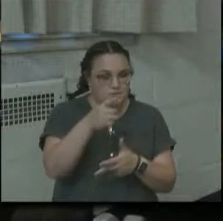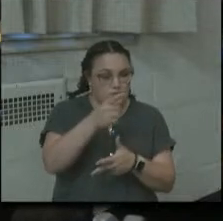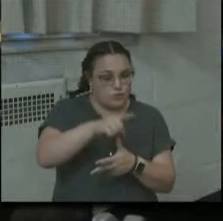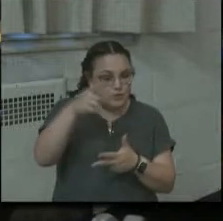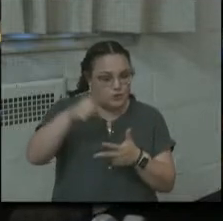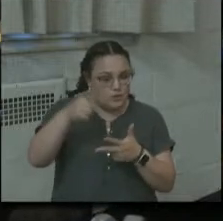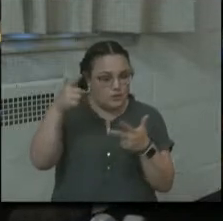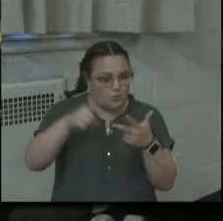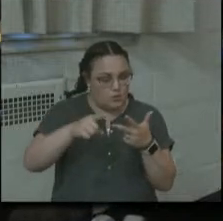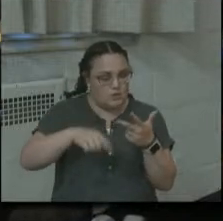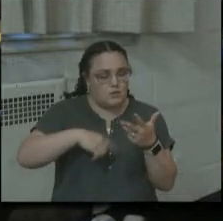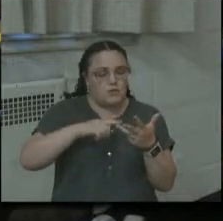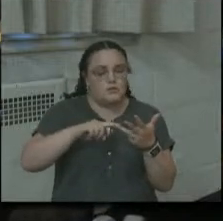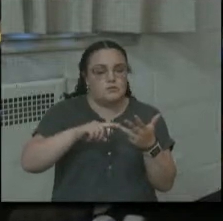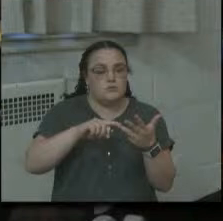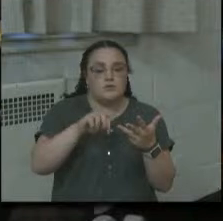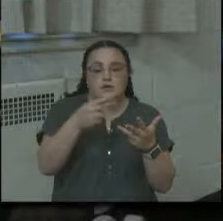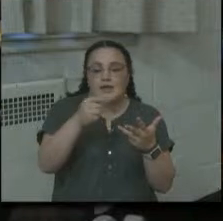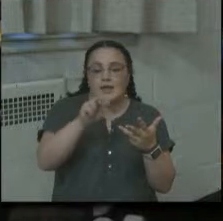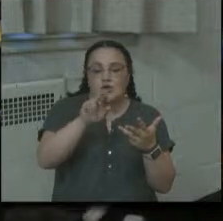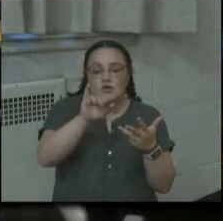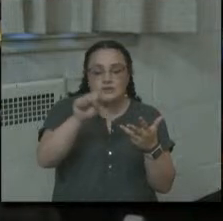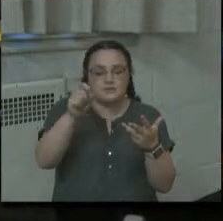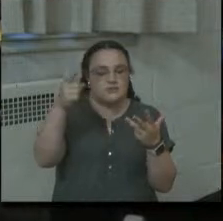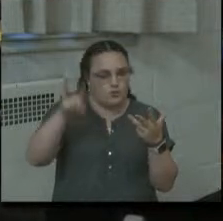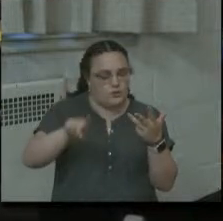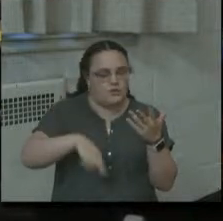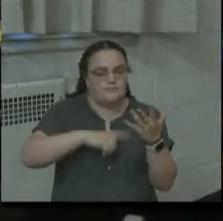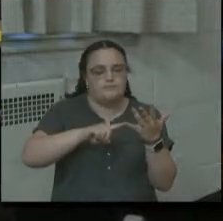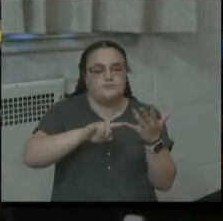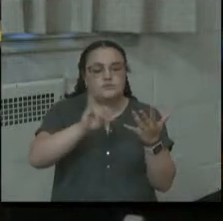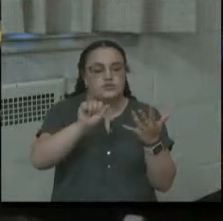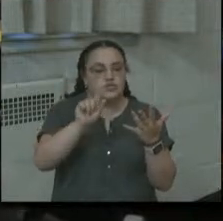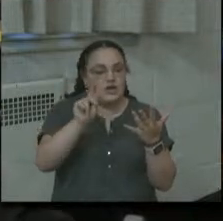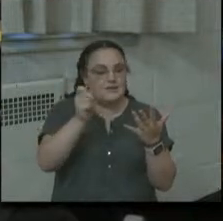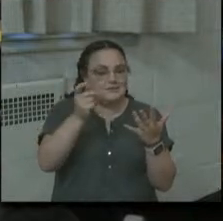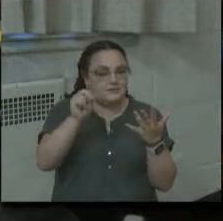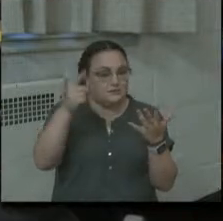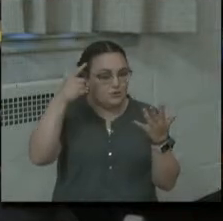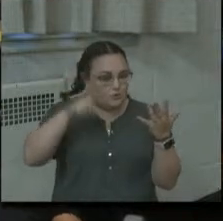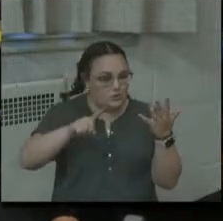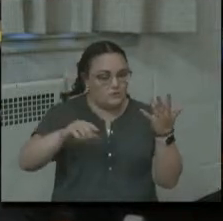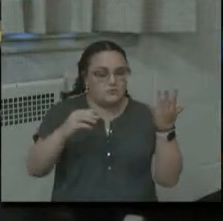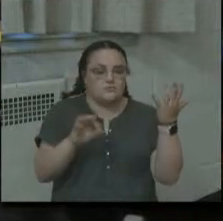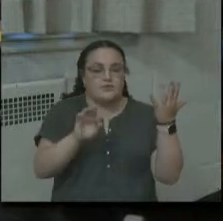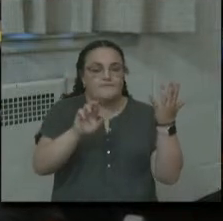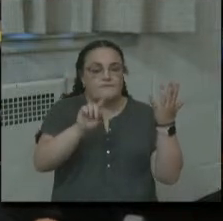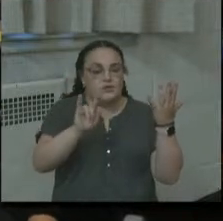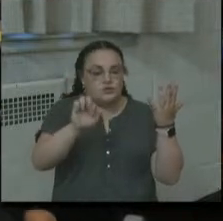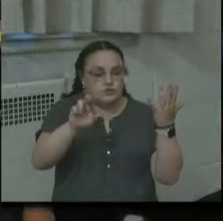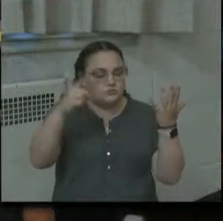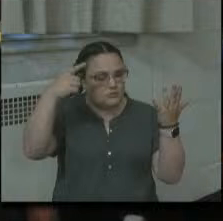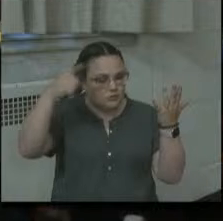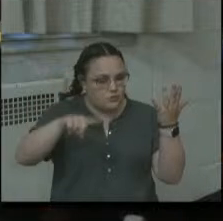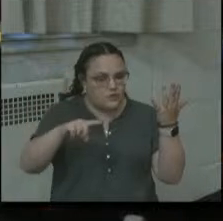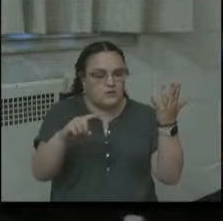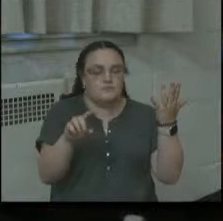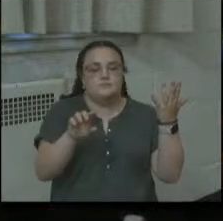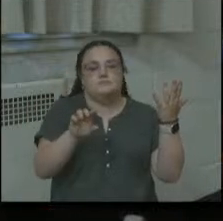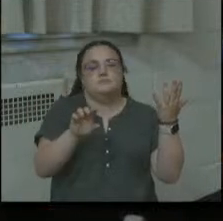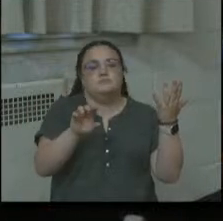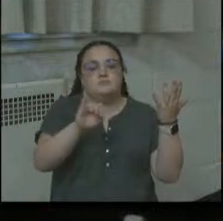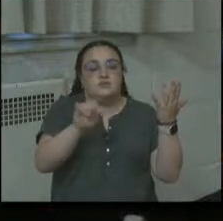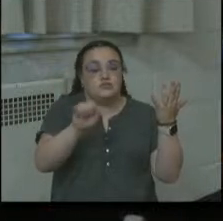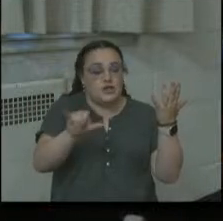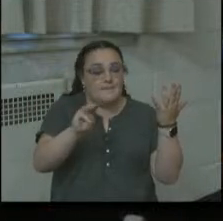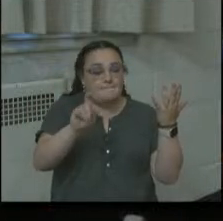Aye. Dr. Harris. Aye. Mr. Jackson. Mrs. Frazier. Aye. Dr. J.